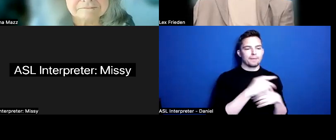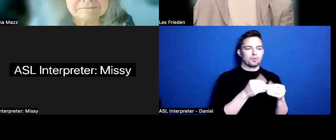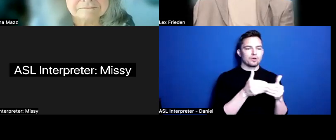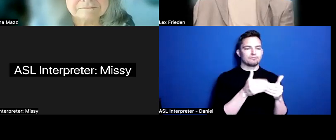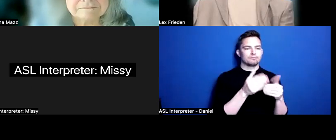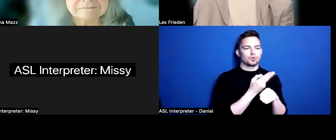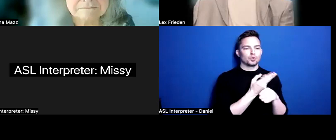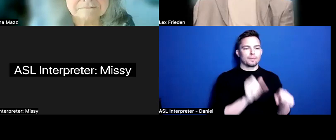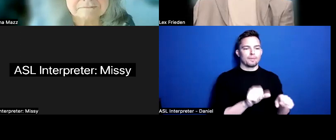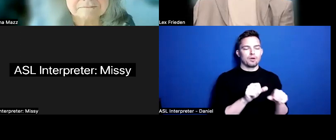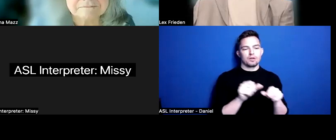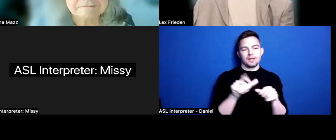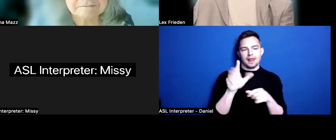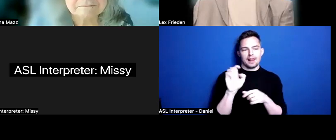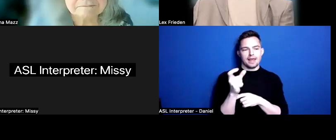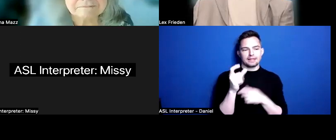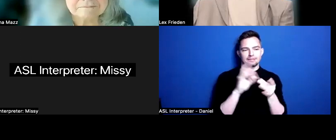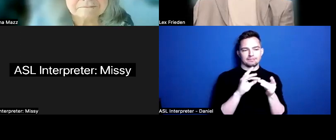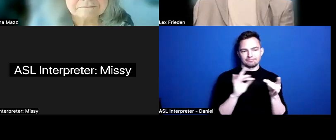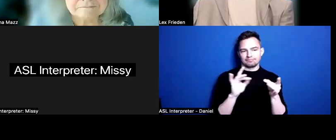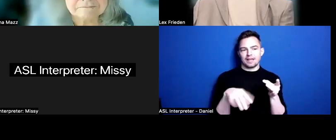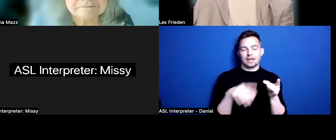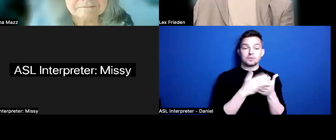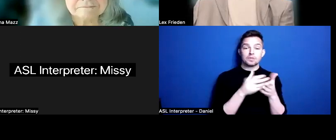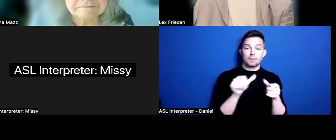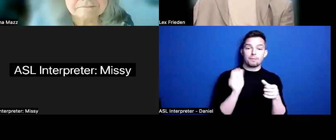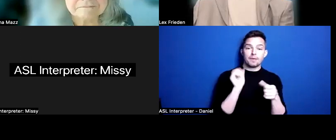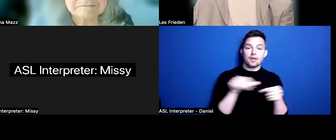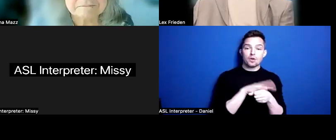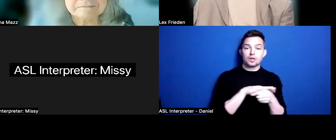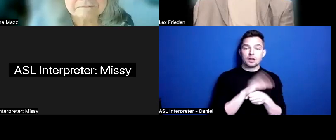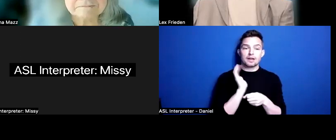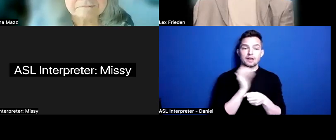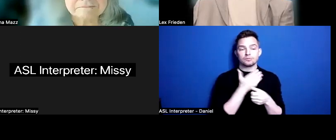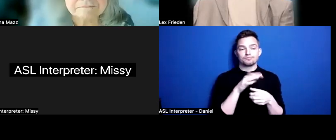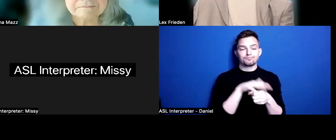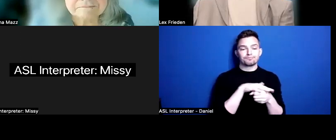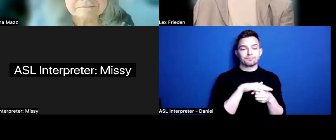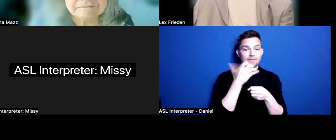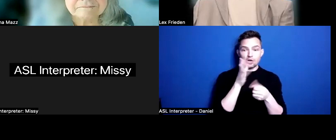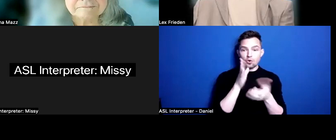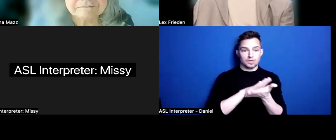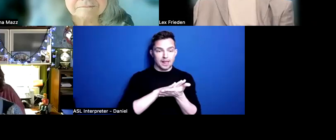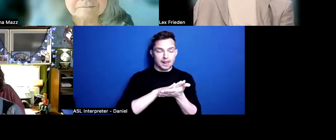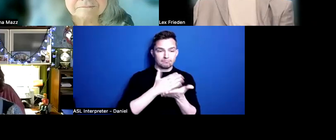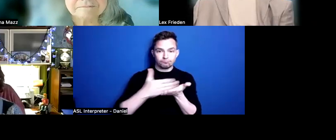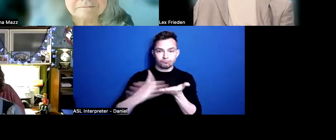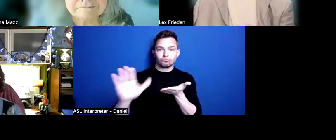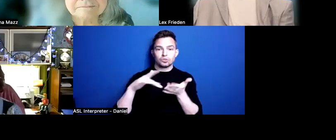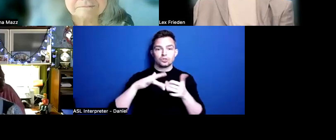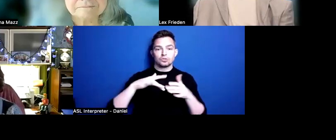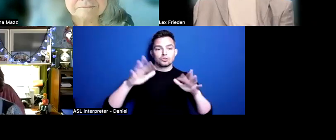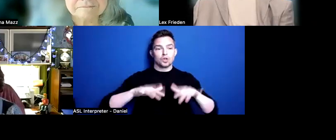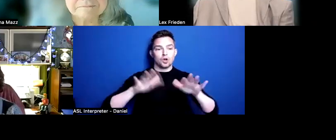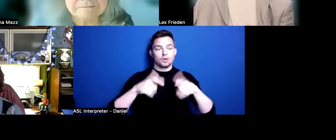know, Lex made that argument and stuff that nature. But for some of us in our areas, you know, that when they don't clear the snow and you've got a long ramp